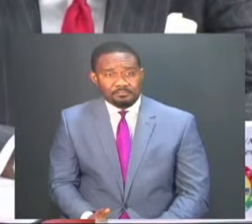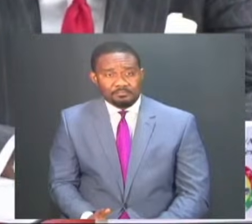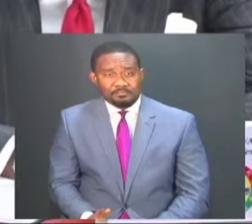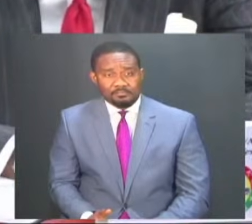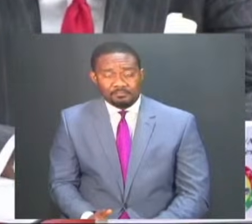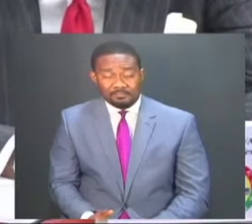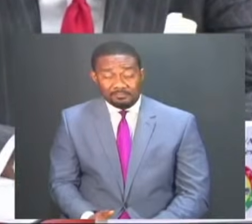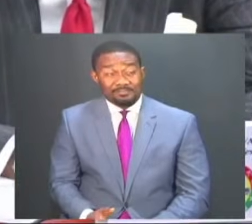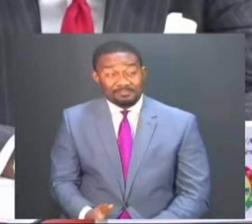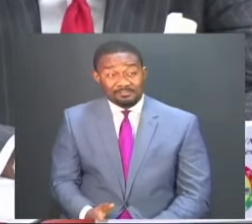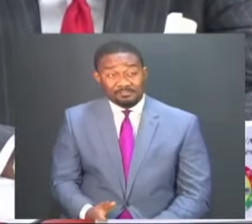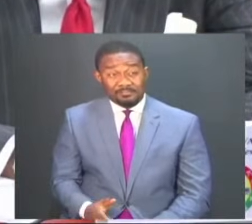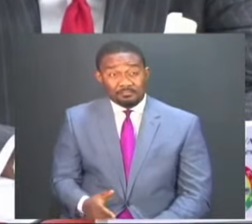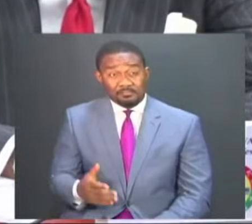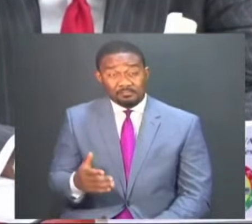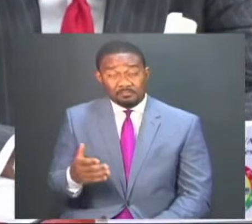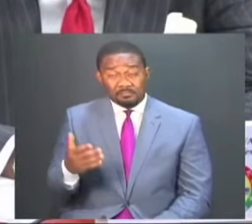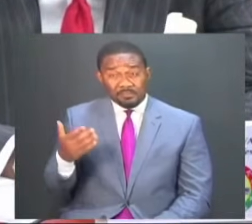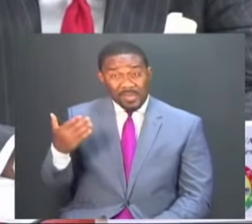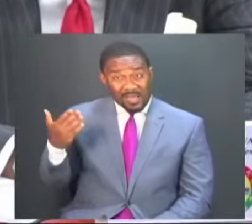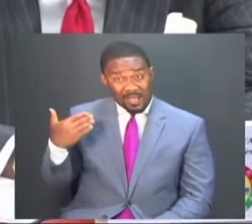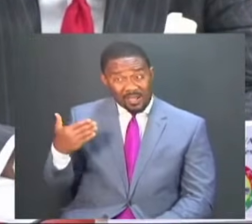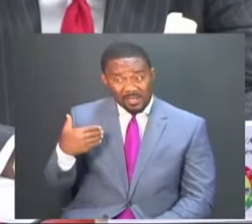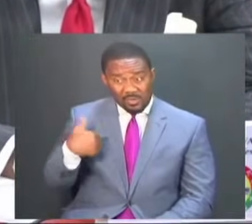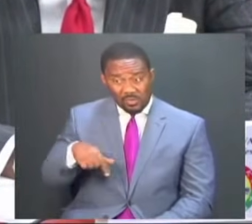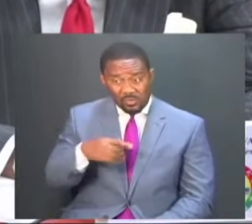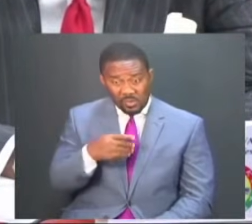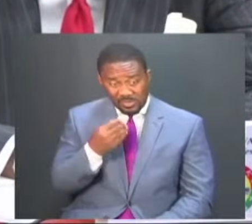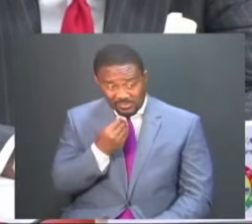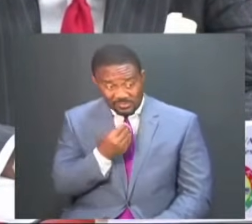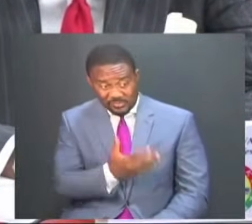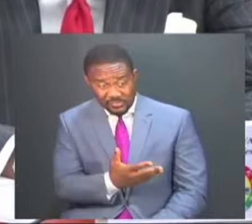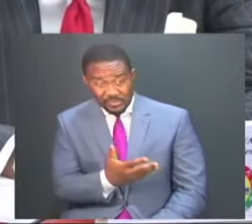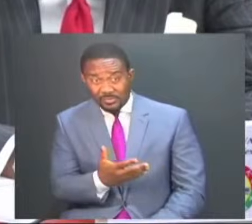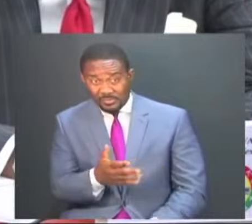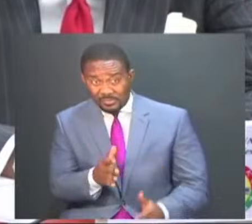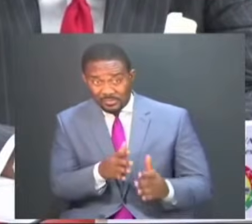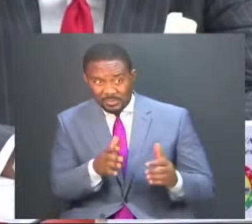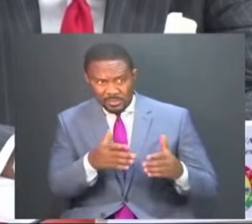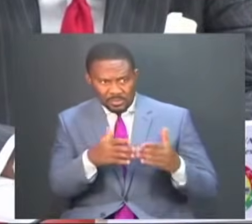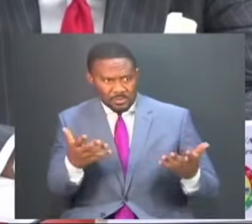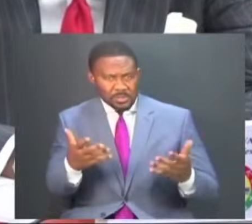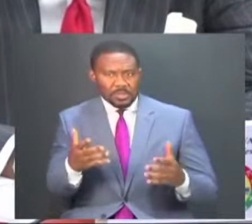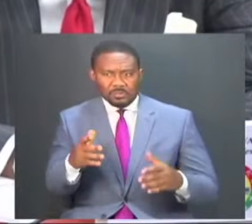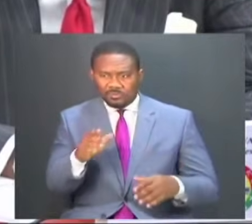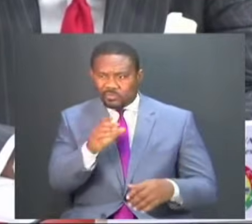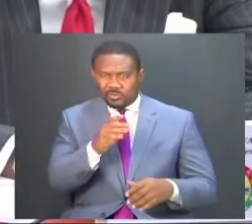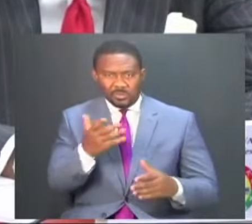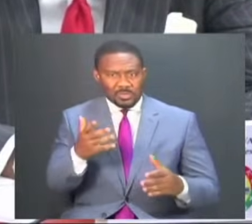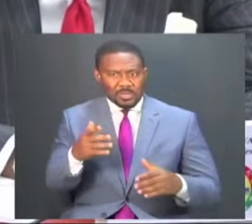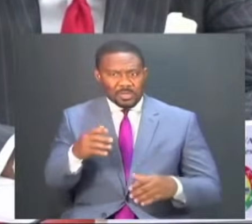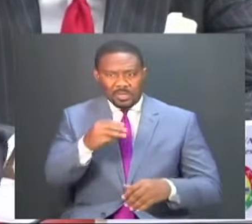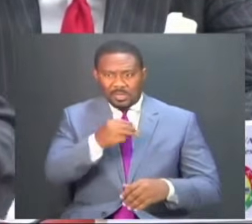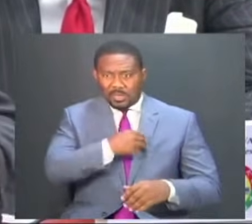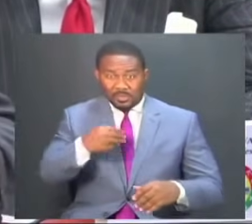informed the majority leadership of an earlier call for a committee of the whole. Next